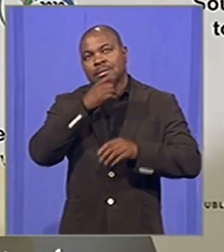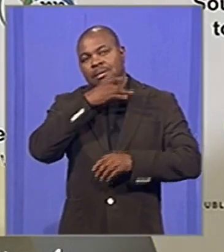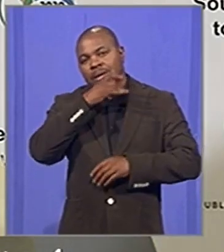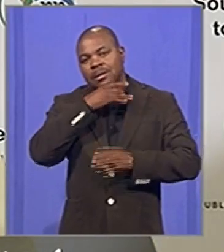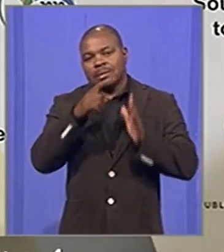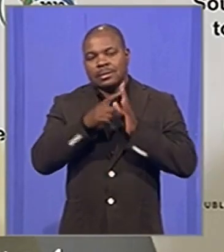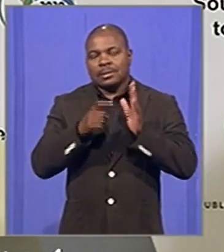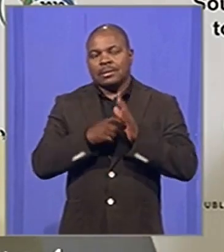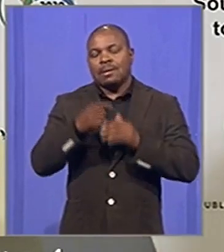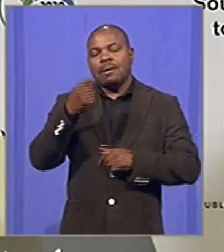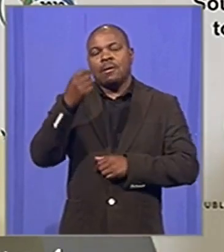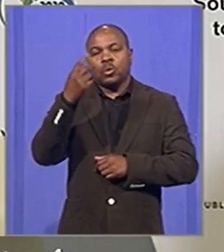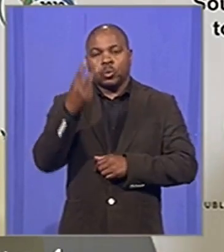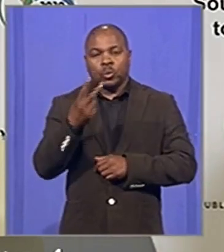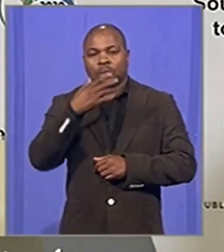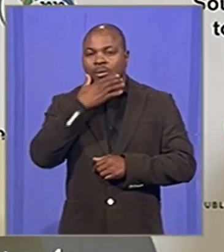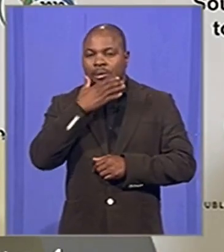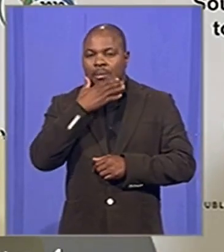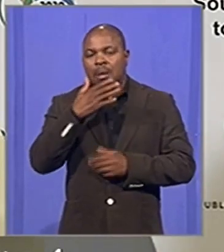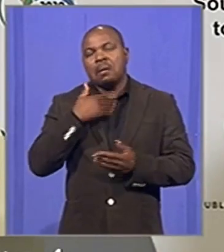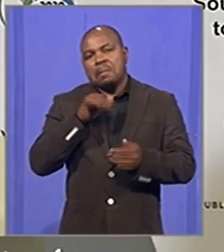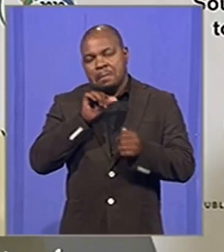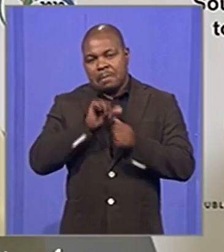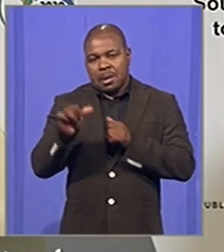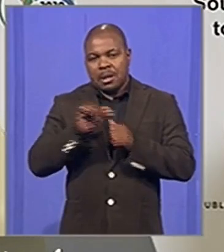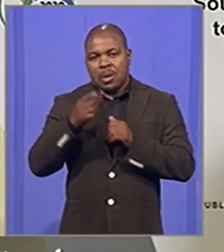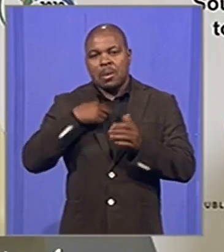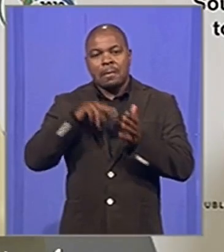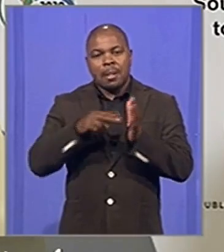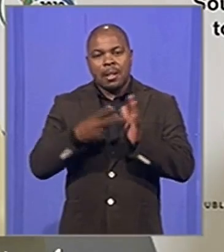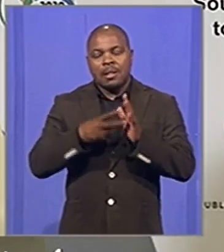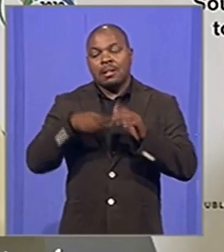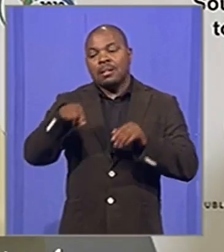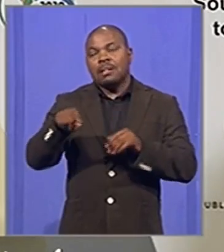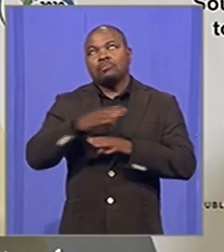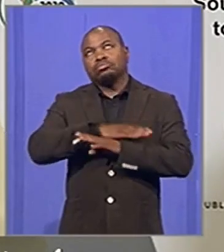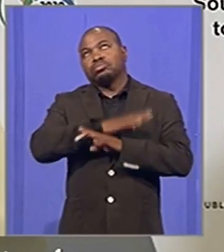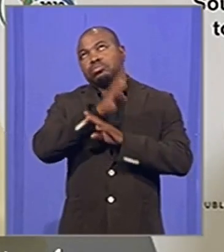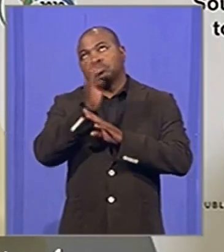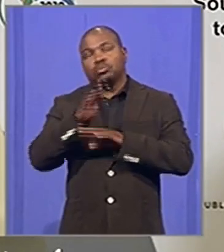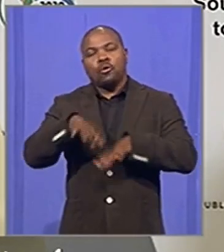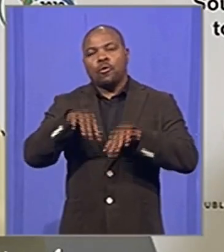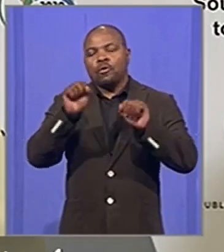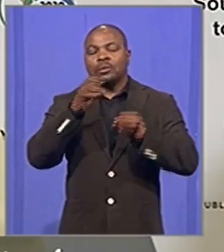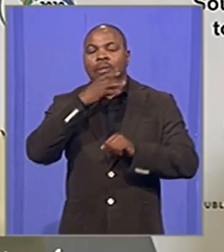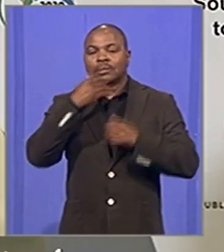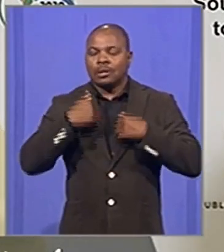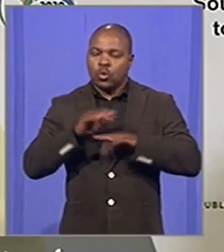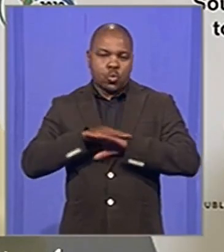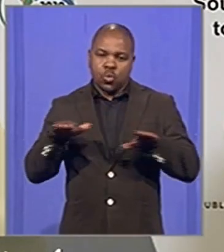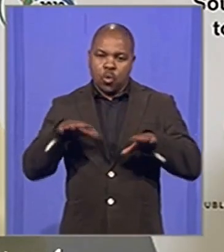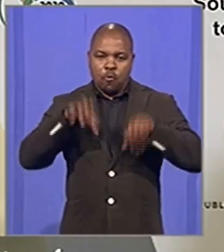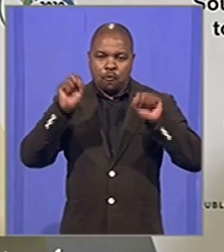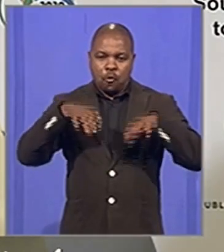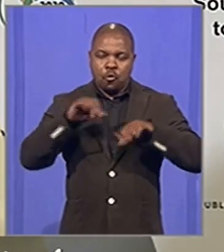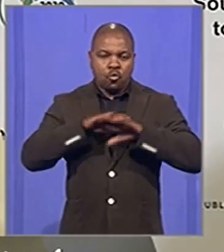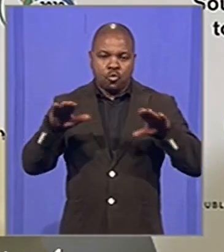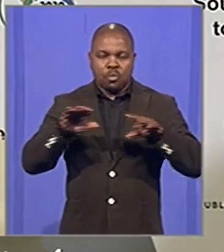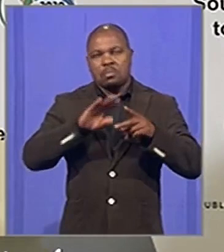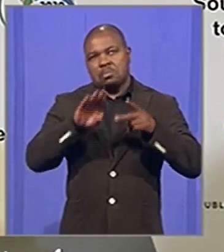2nd of December we'll get some reprieve and we're planning no load shedding during the day from Saturday and Sunday, and then